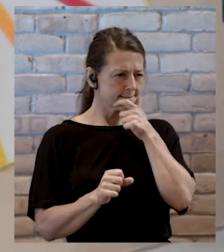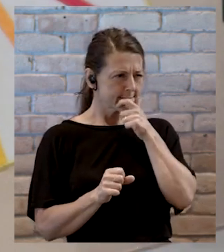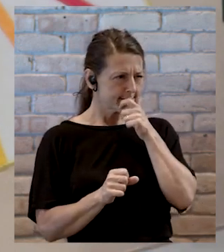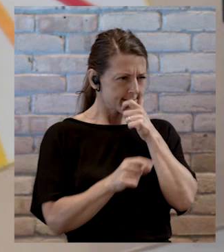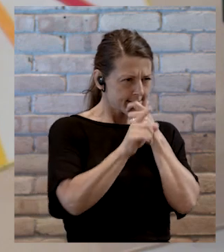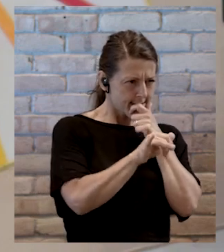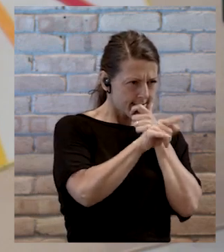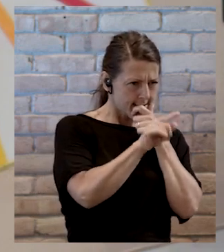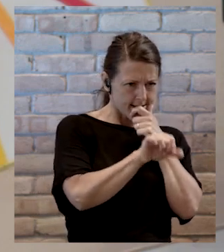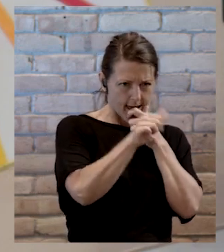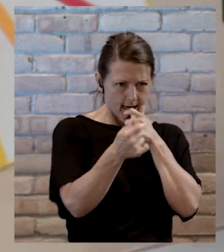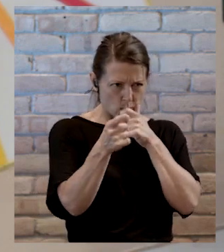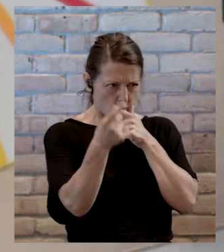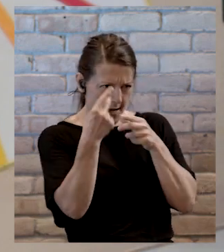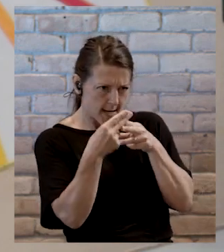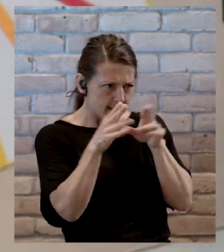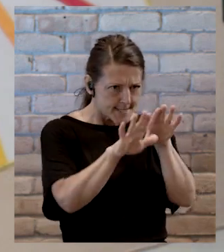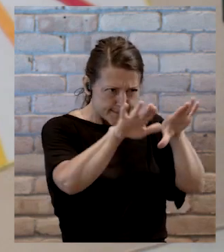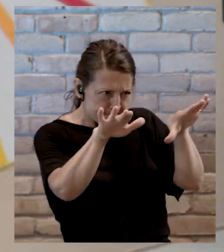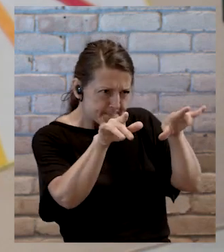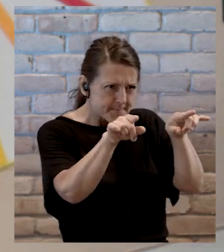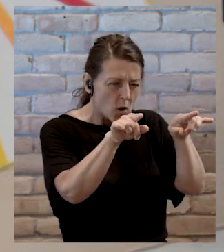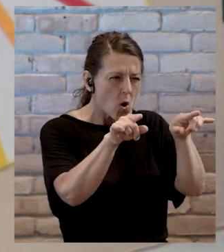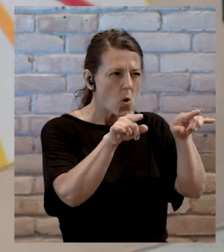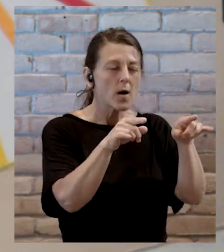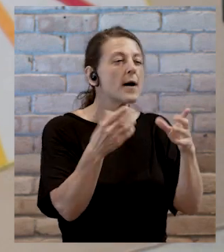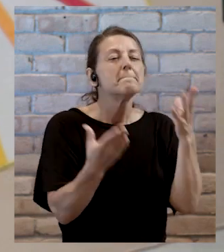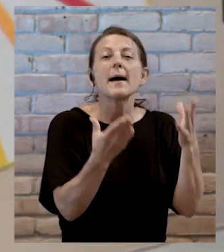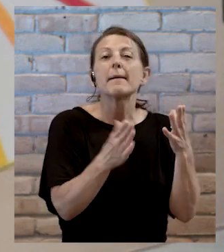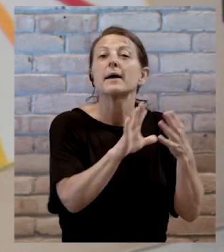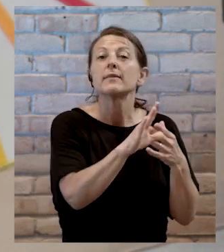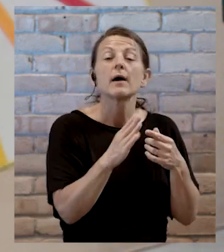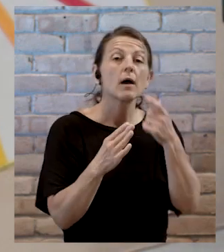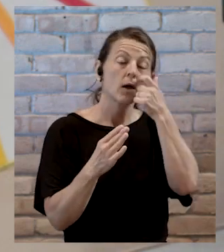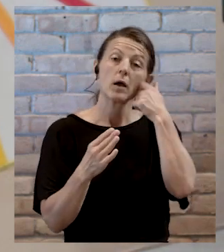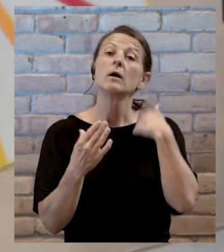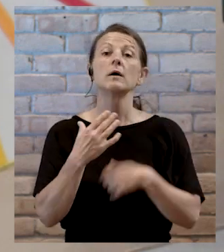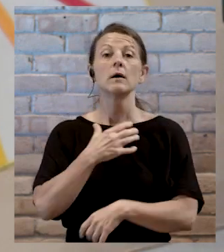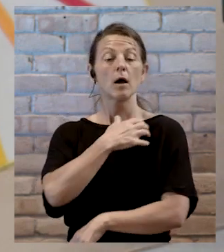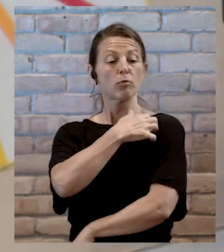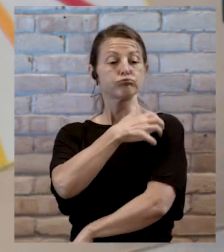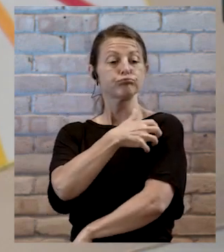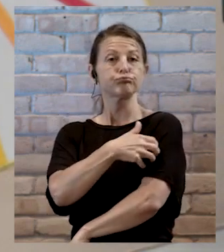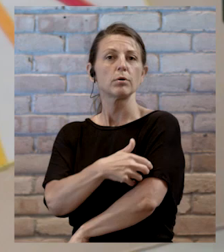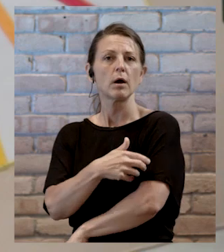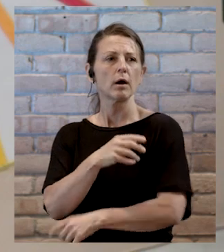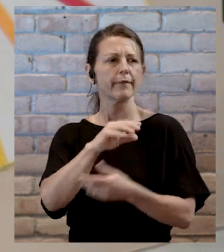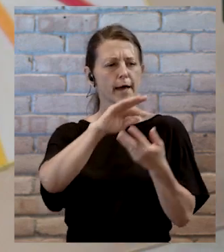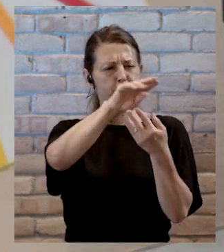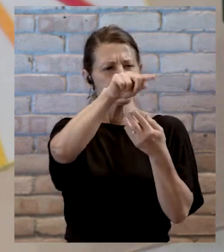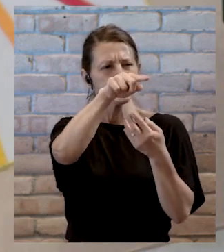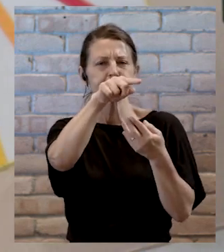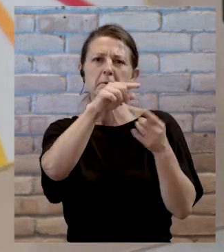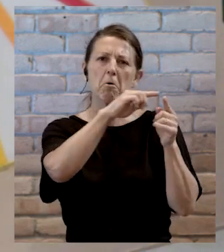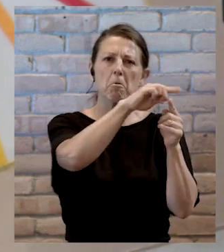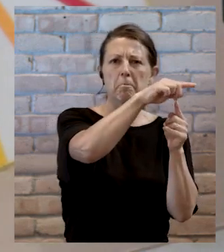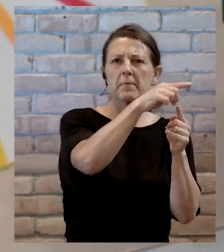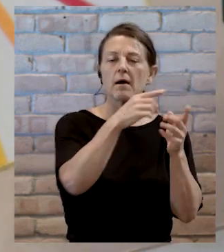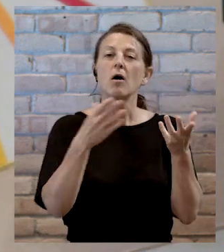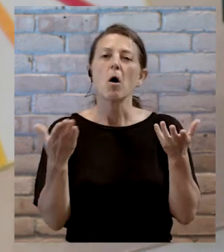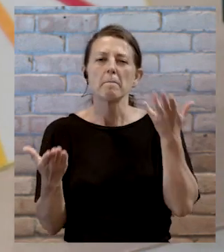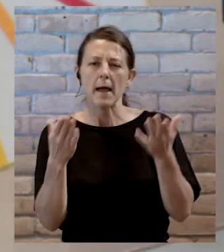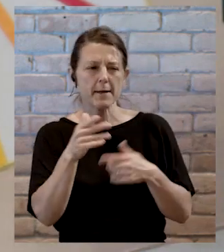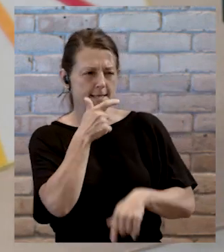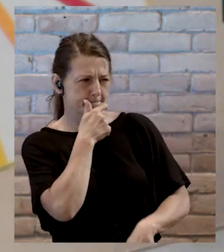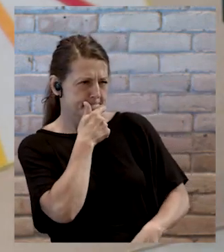one sheep from another sheep simply by one of the curls of their wool. They can differentiate one sheep from another